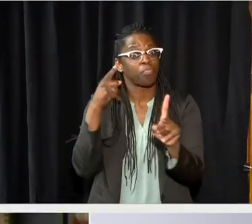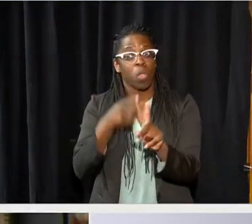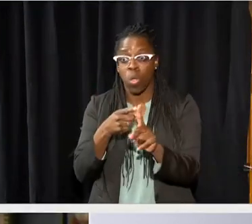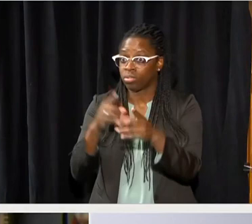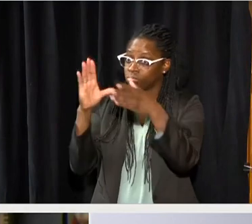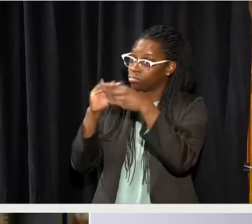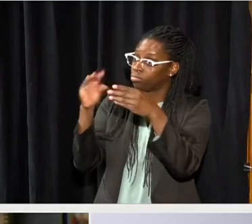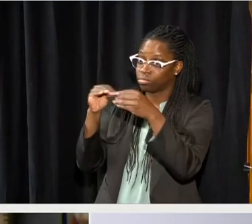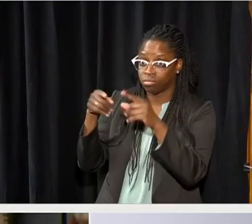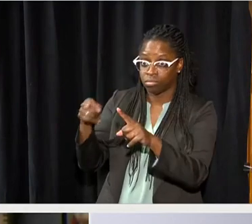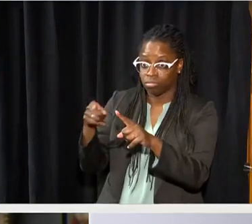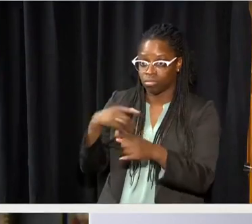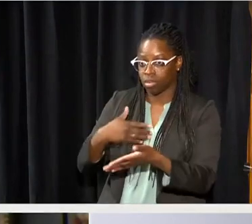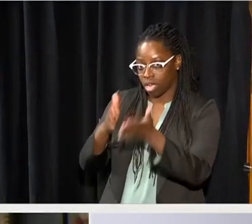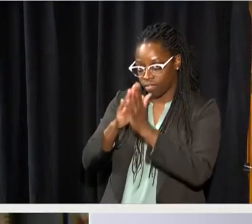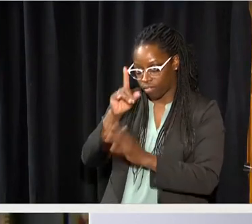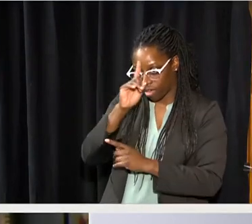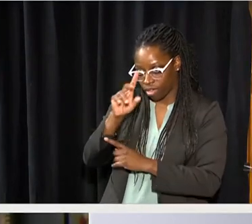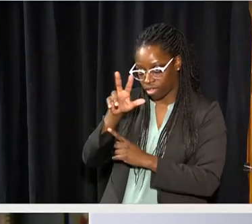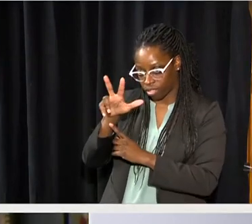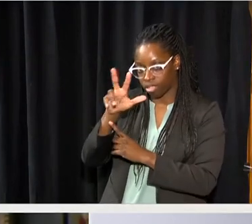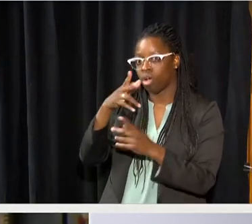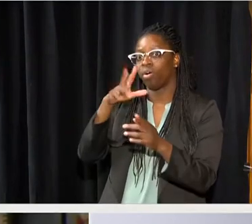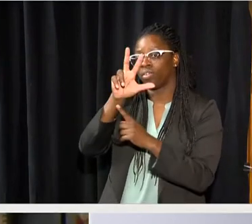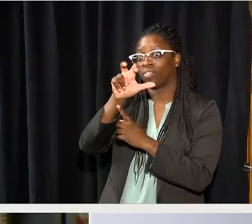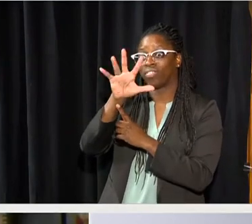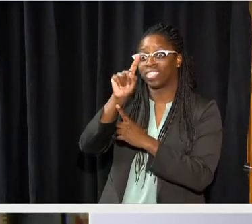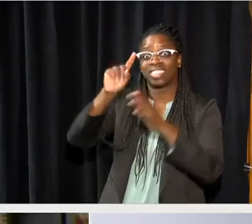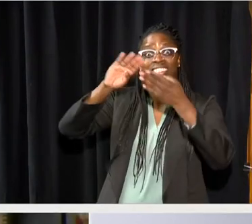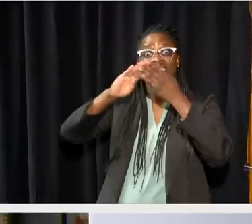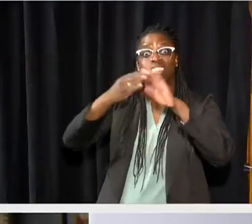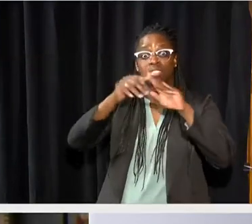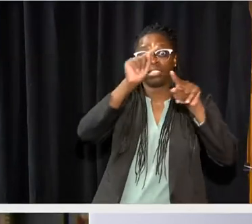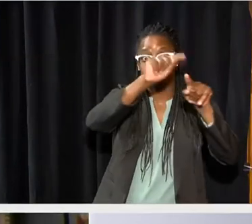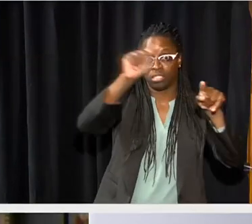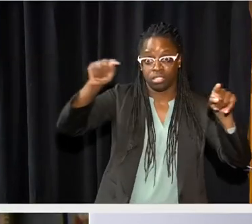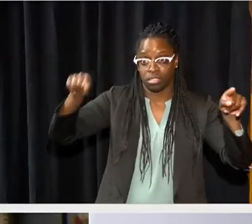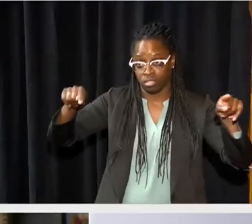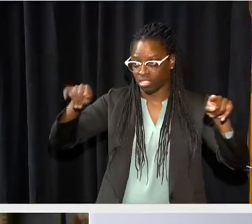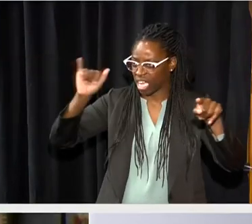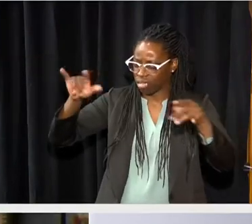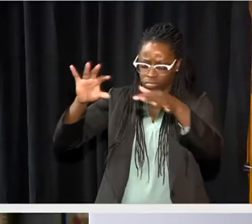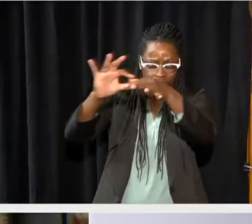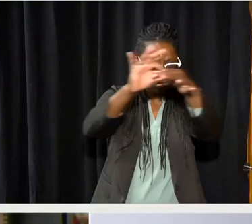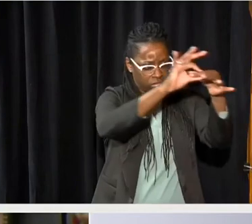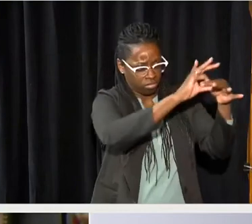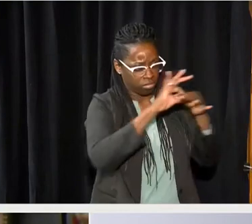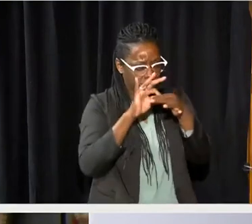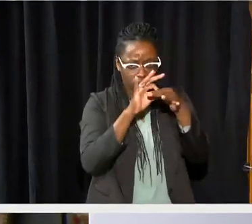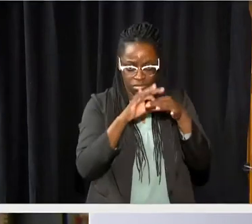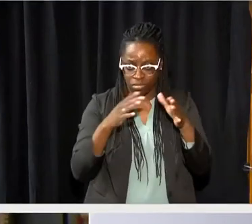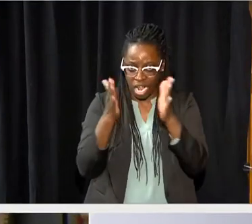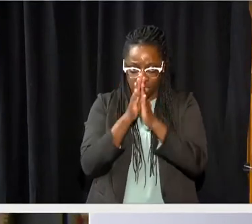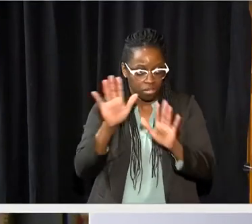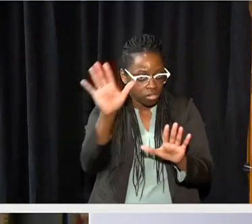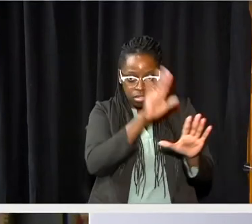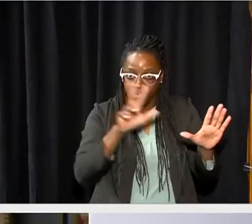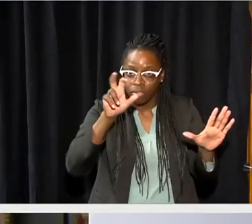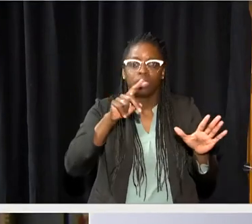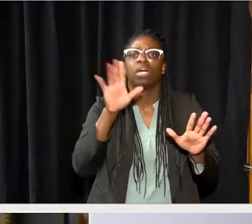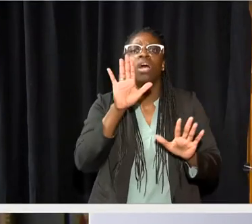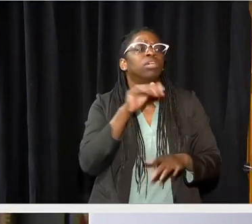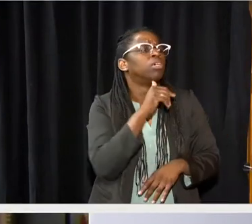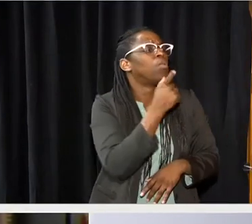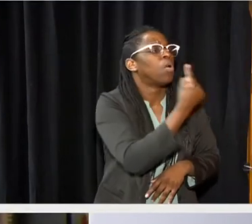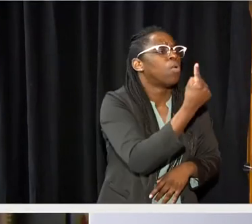351 cities and towns. No town, no city can go it alone when it comes to housing.